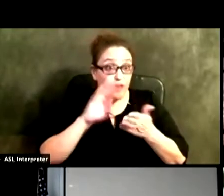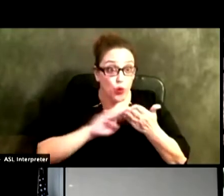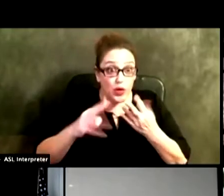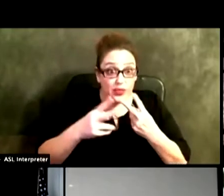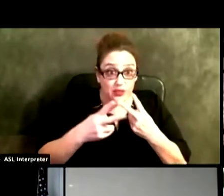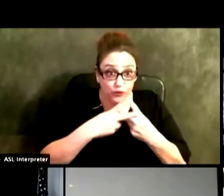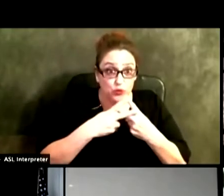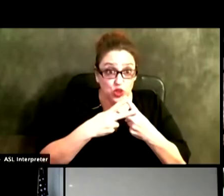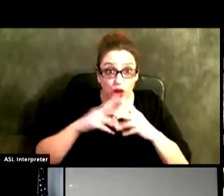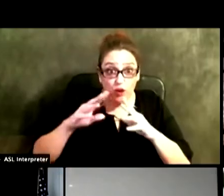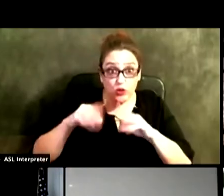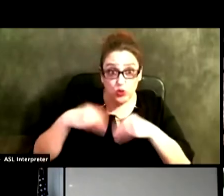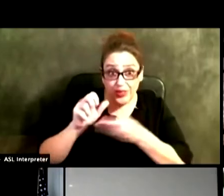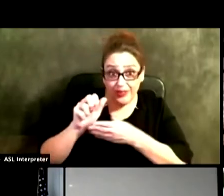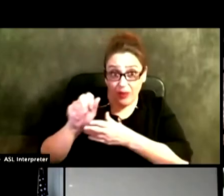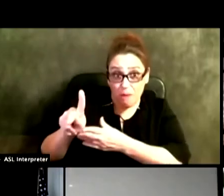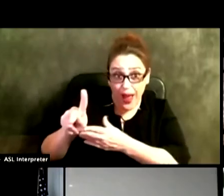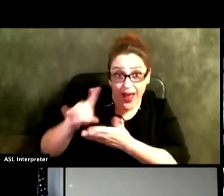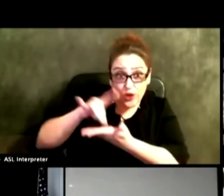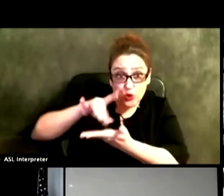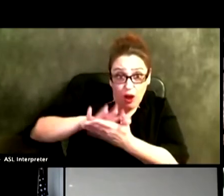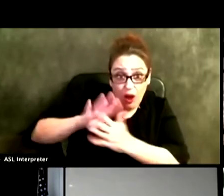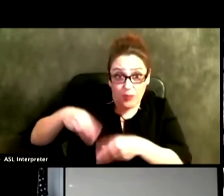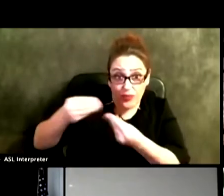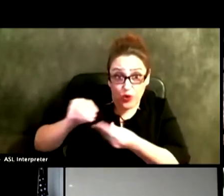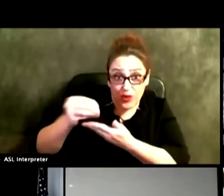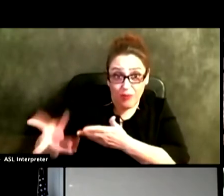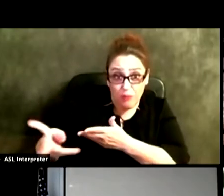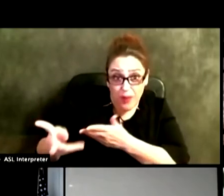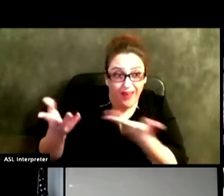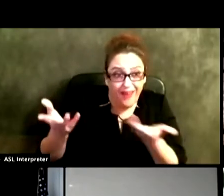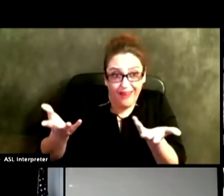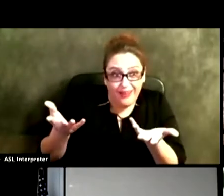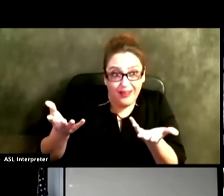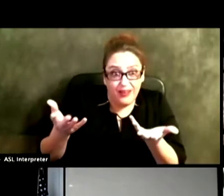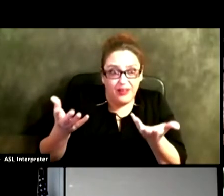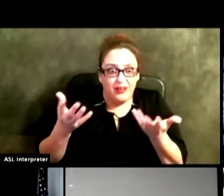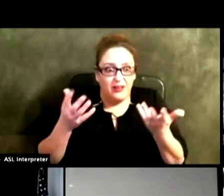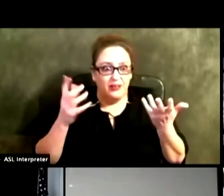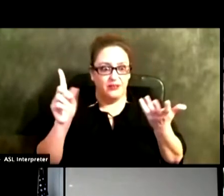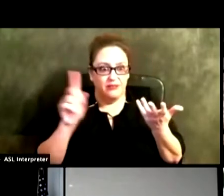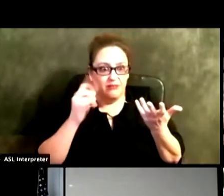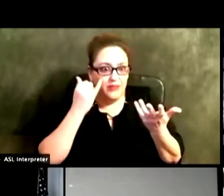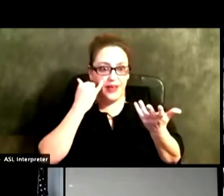returning the gear to them? If you're not after they're released from jail, like, where's it going?